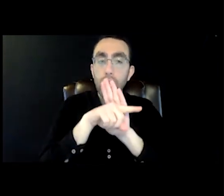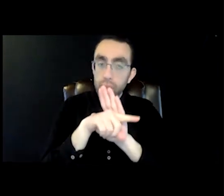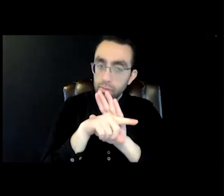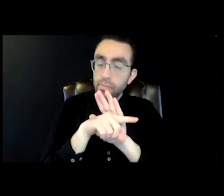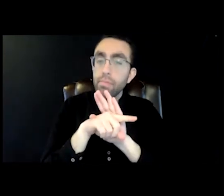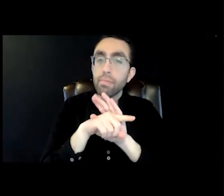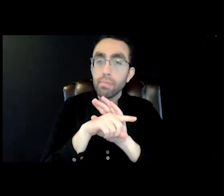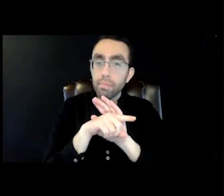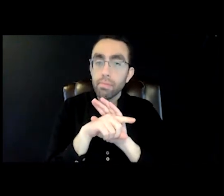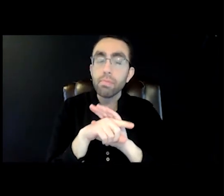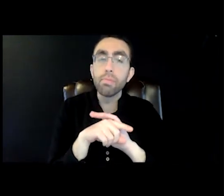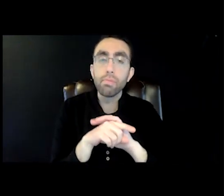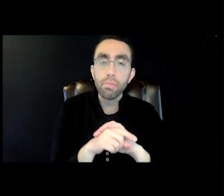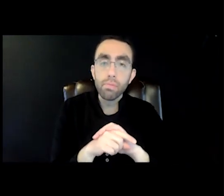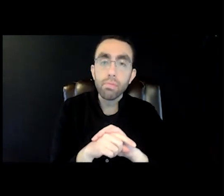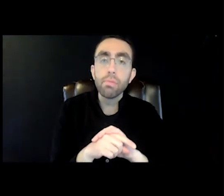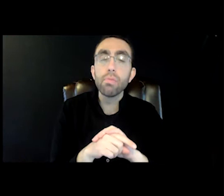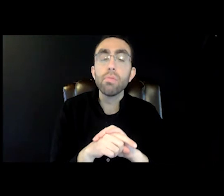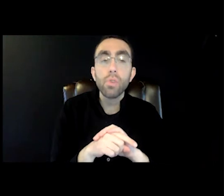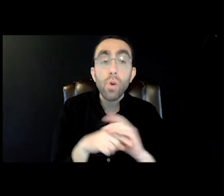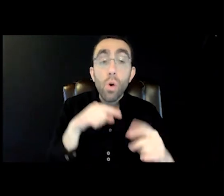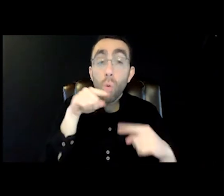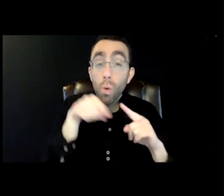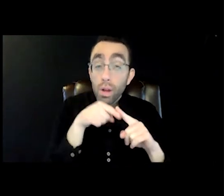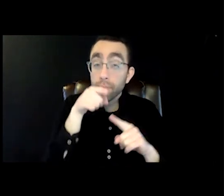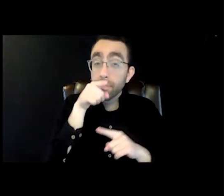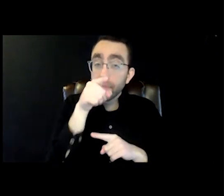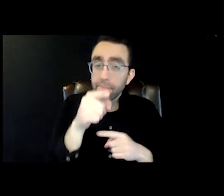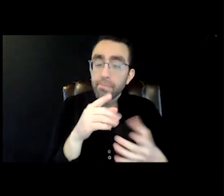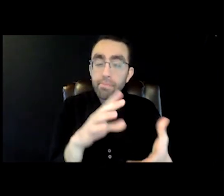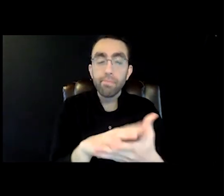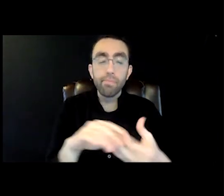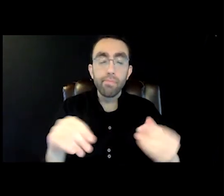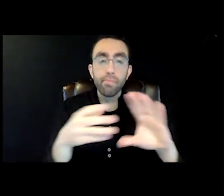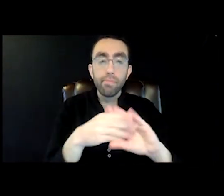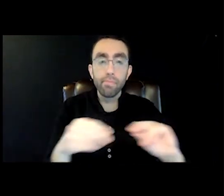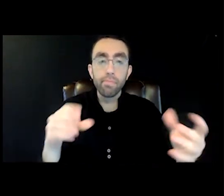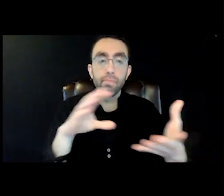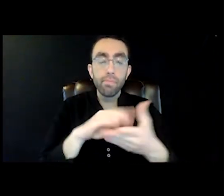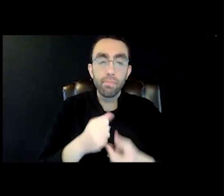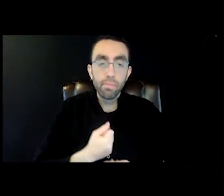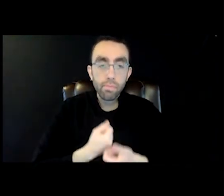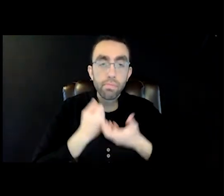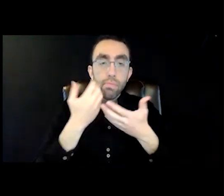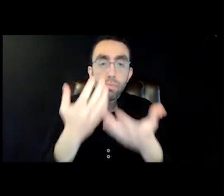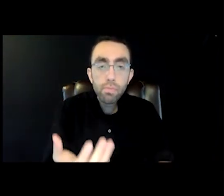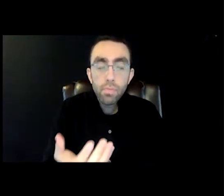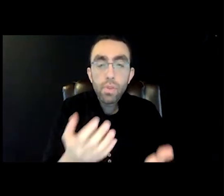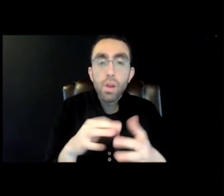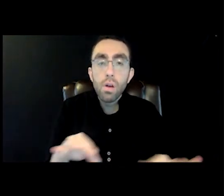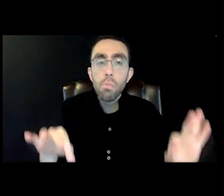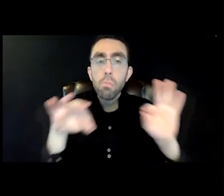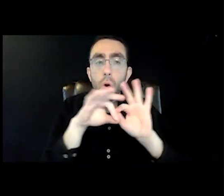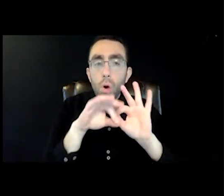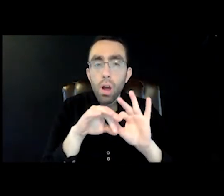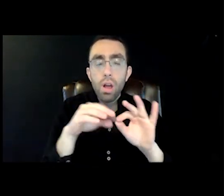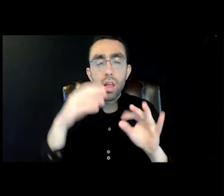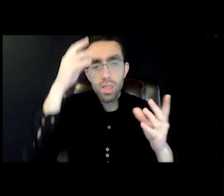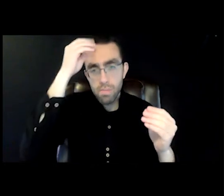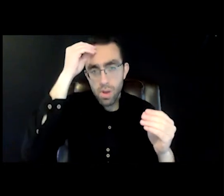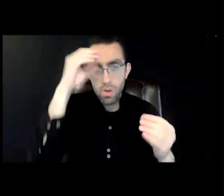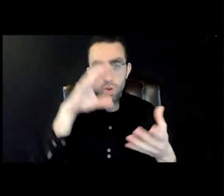I think that it's really important to think about, first and foremost, storytelling as a practice that we